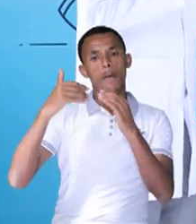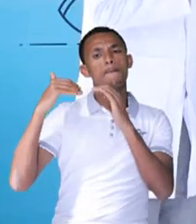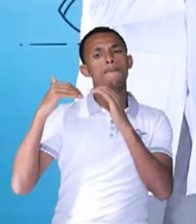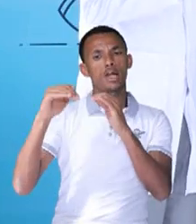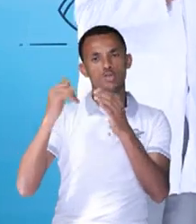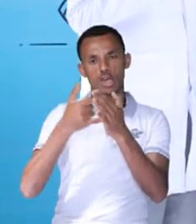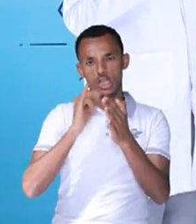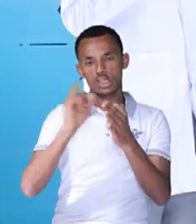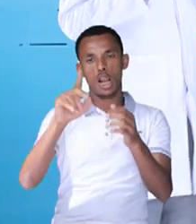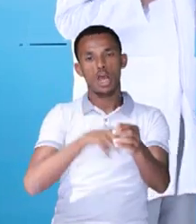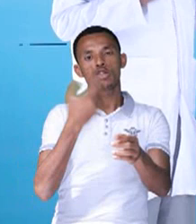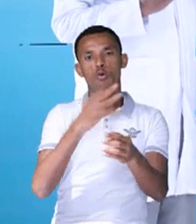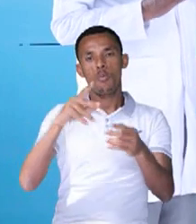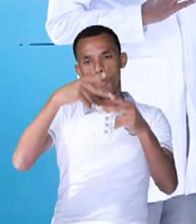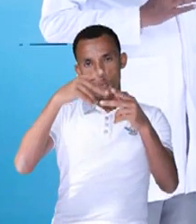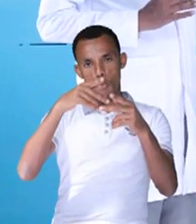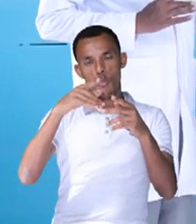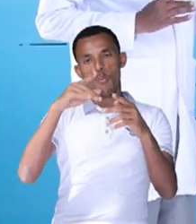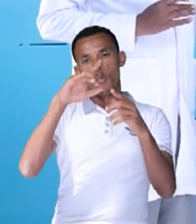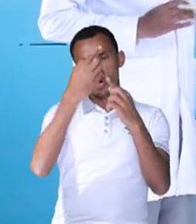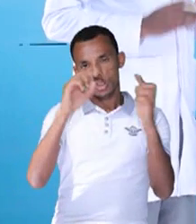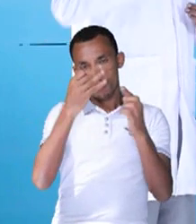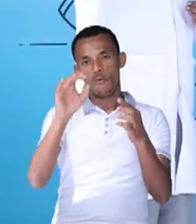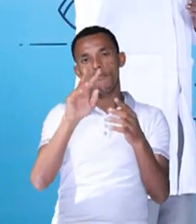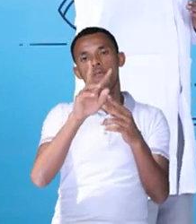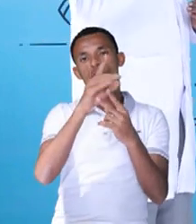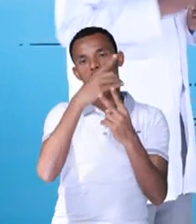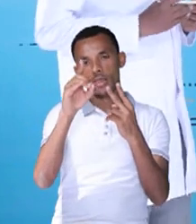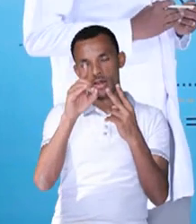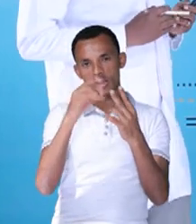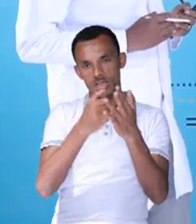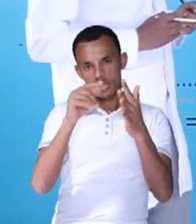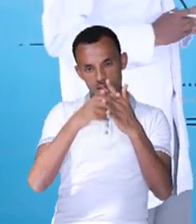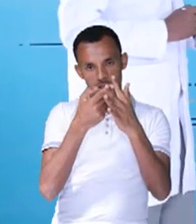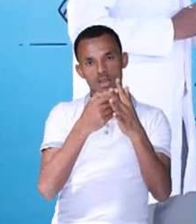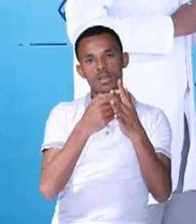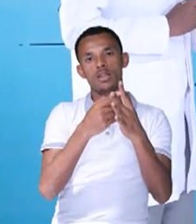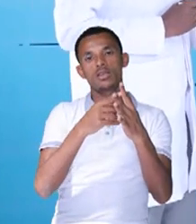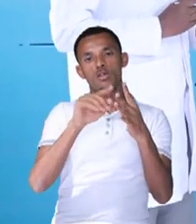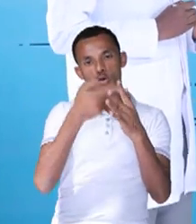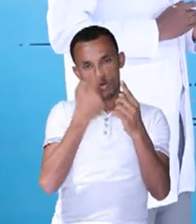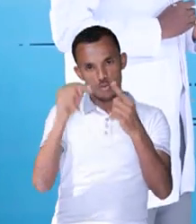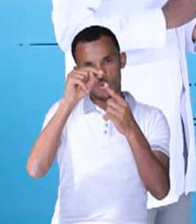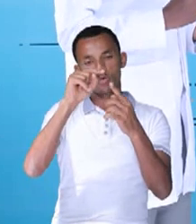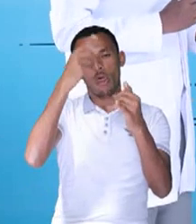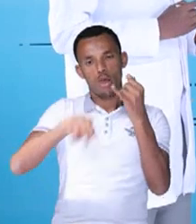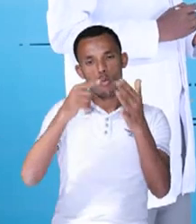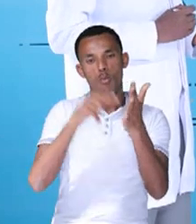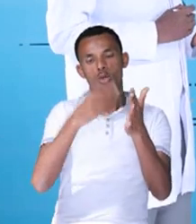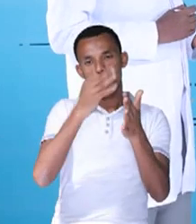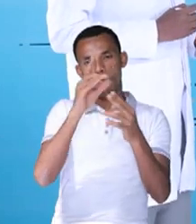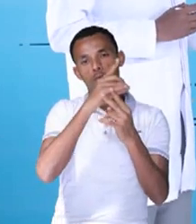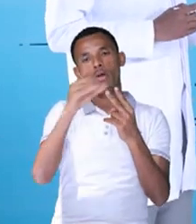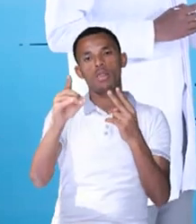magnitude, it is the length of the position vector, which is starts from the origin up to the end point of that complex number as a vector it